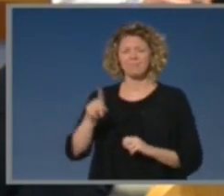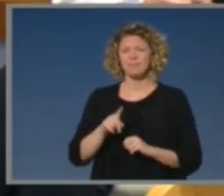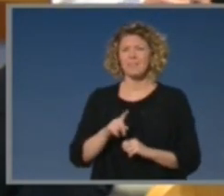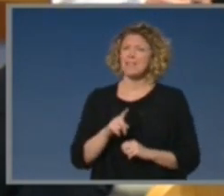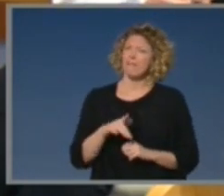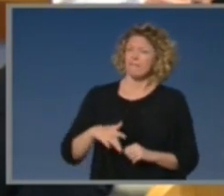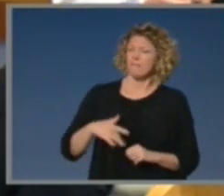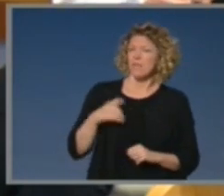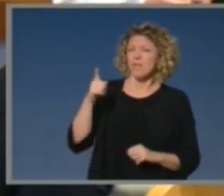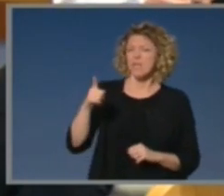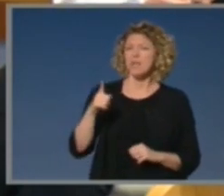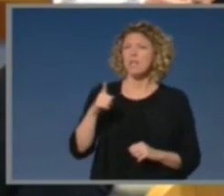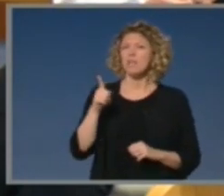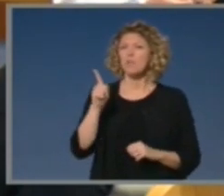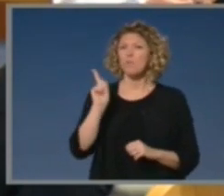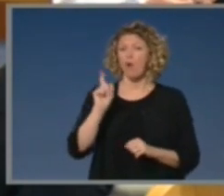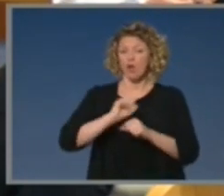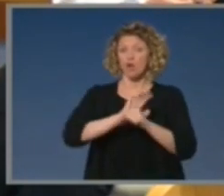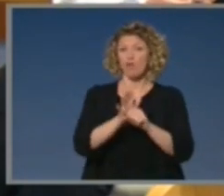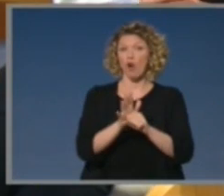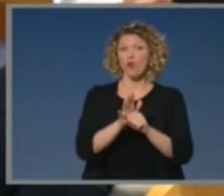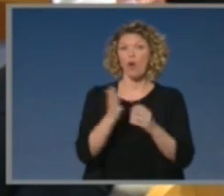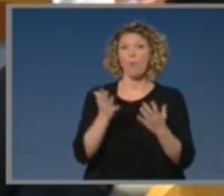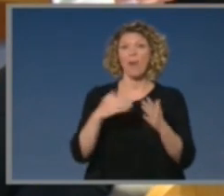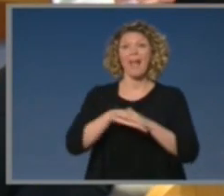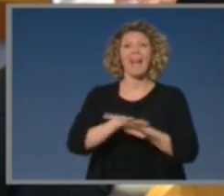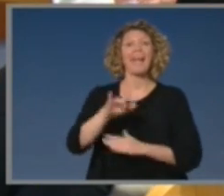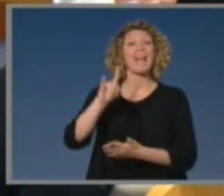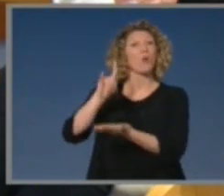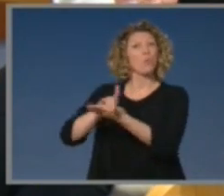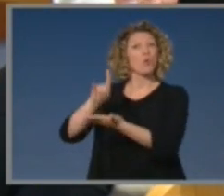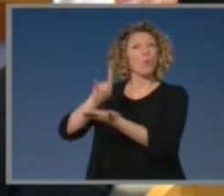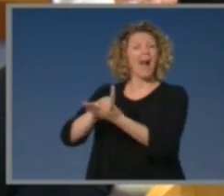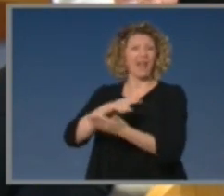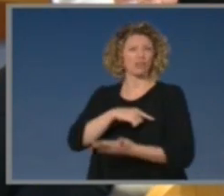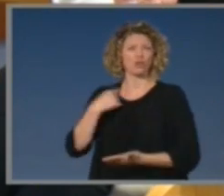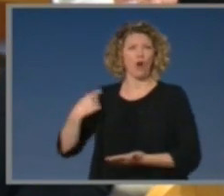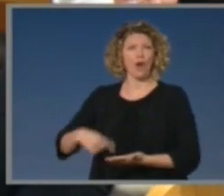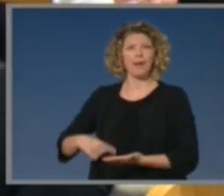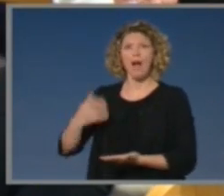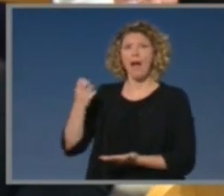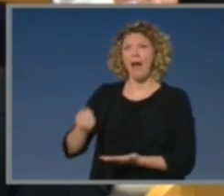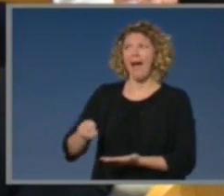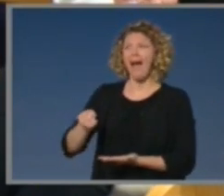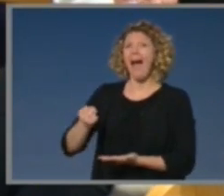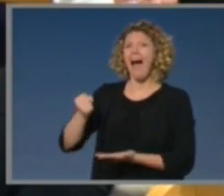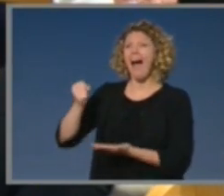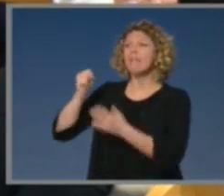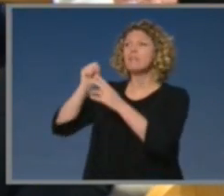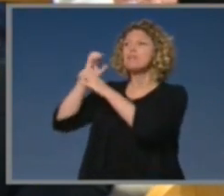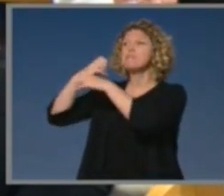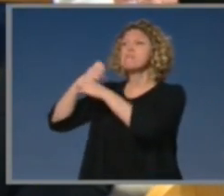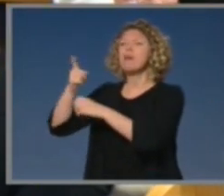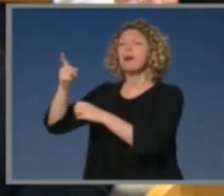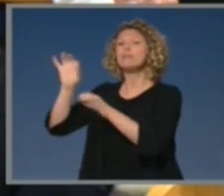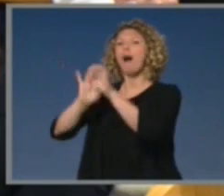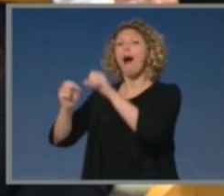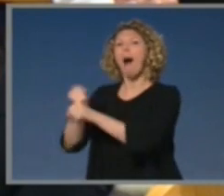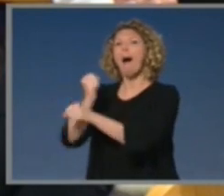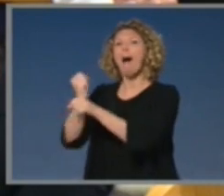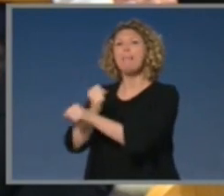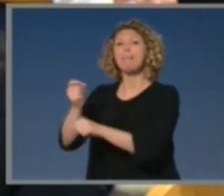Wuhan. Do you still believe the most likely source of COVID-19 is a wet market? Or is there,